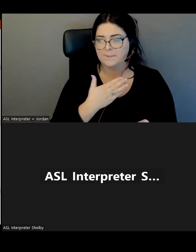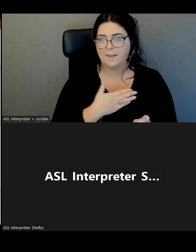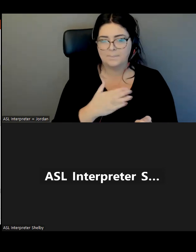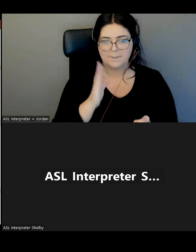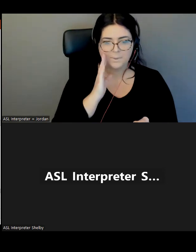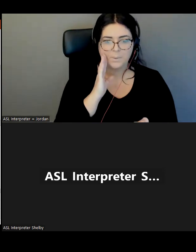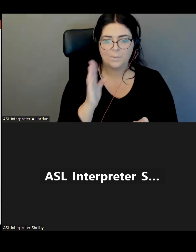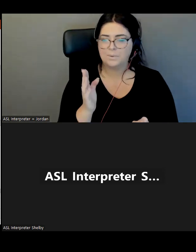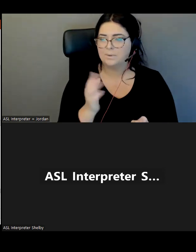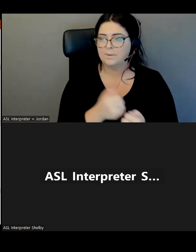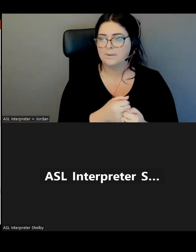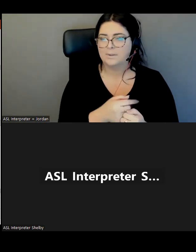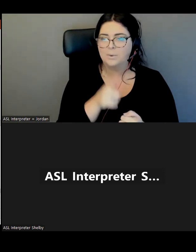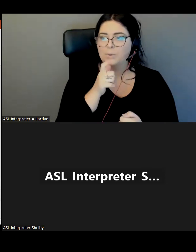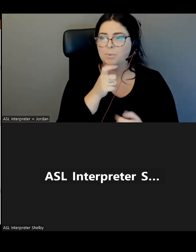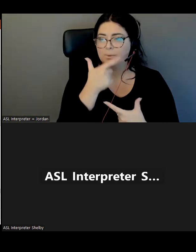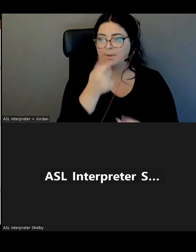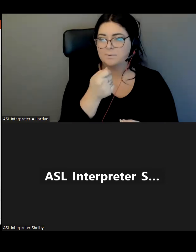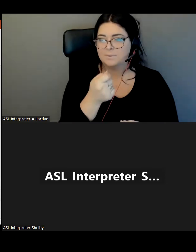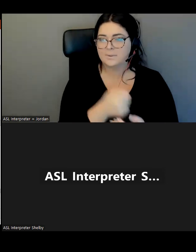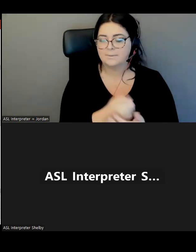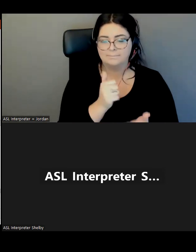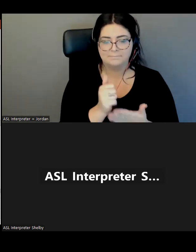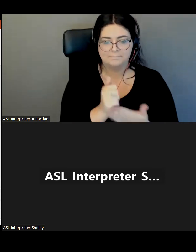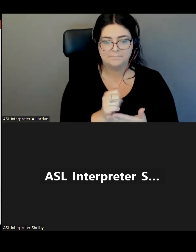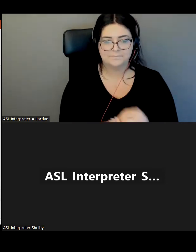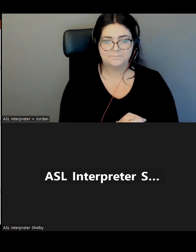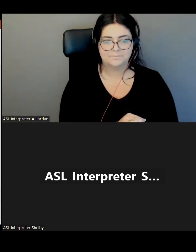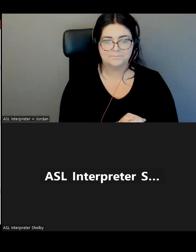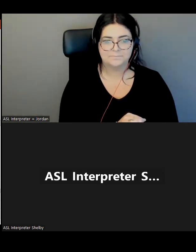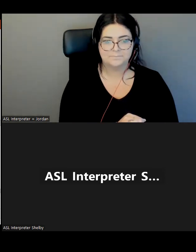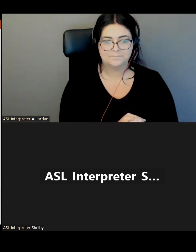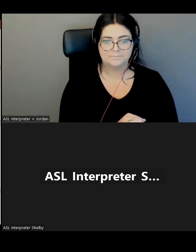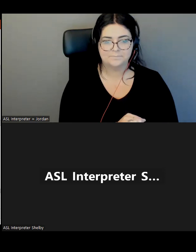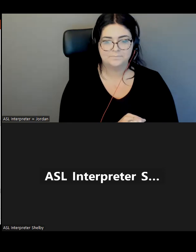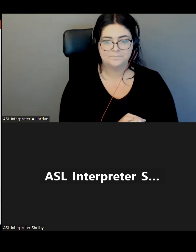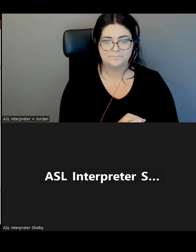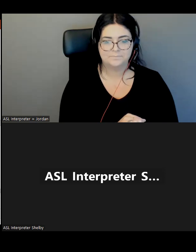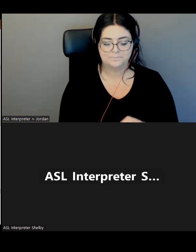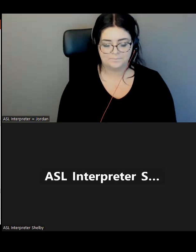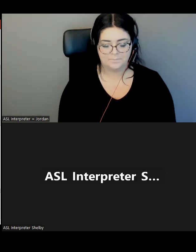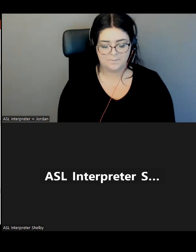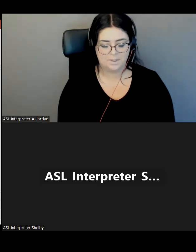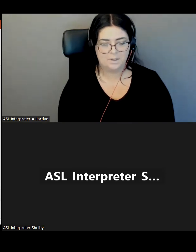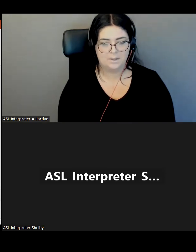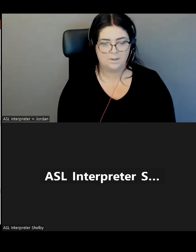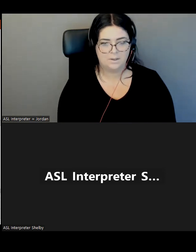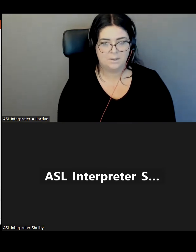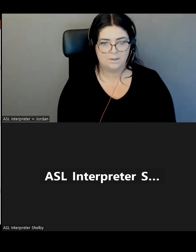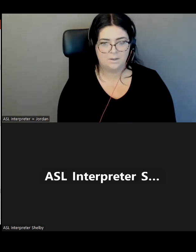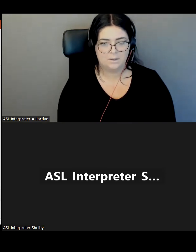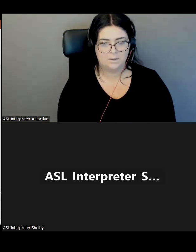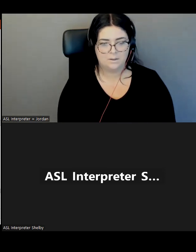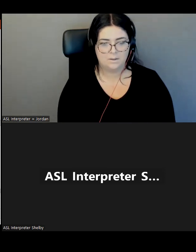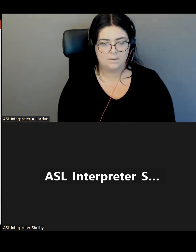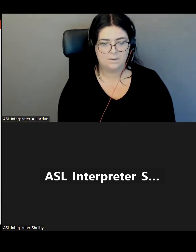from anyone who's interested in doing that. So that's a little bit about the Labrador Regional Wellness Coalition,